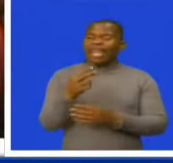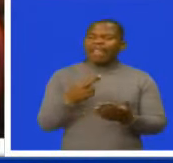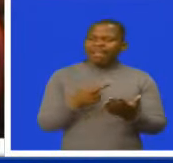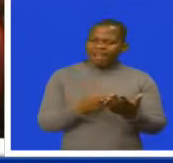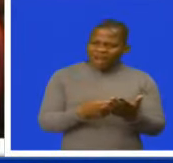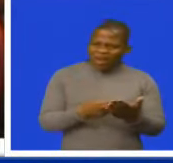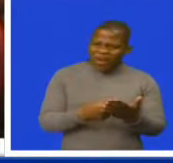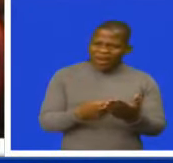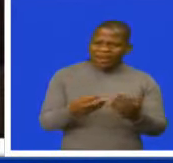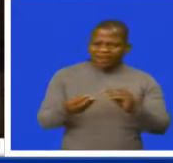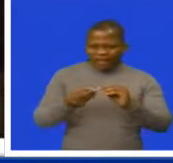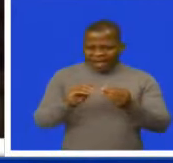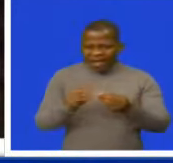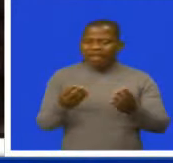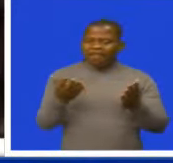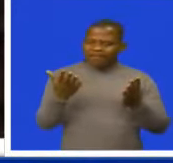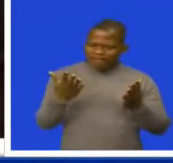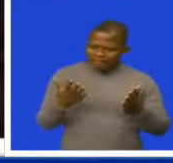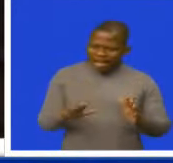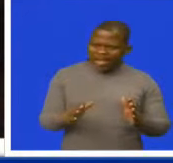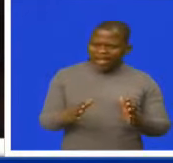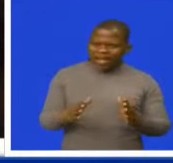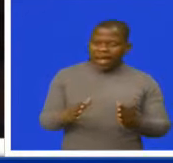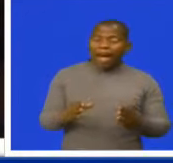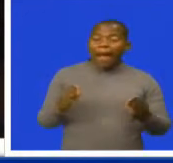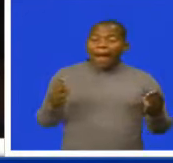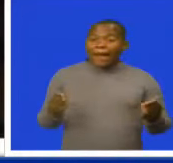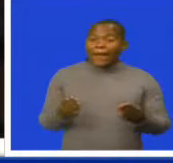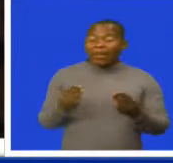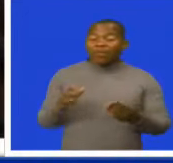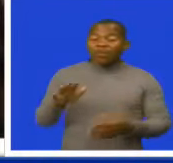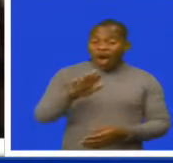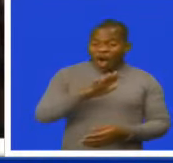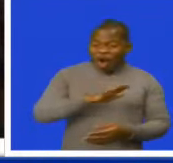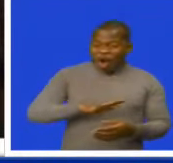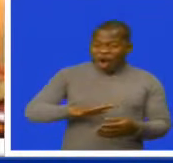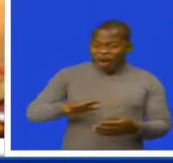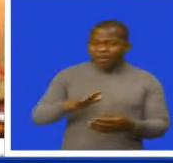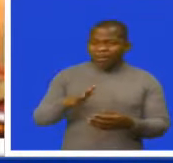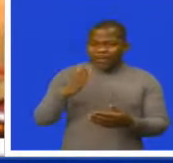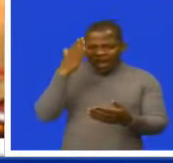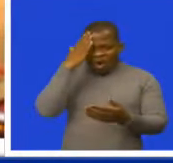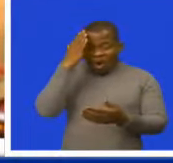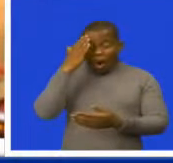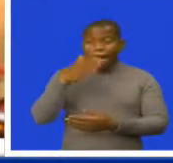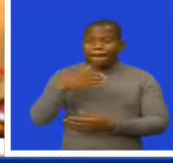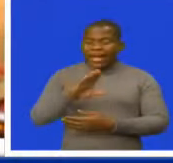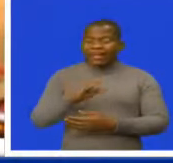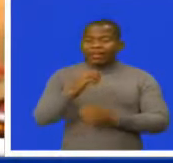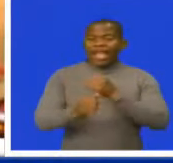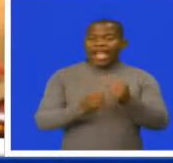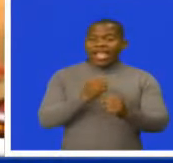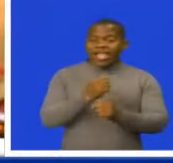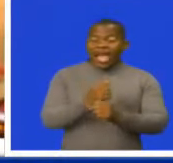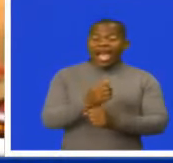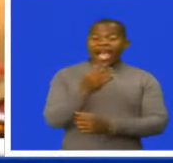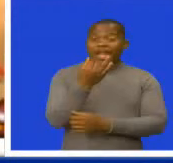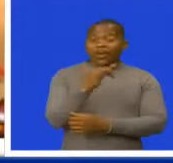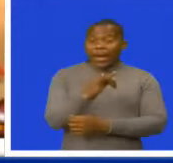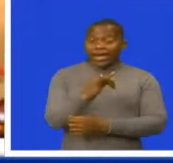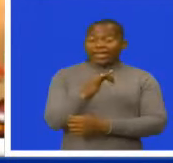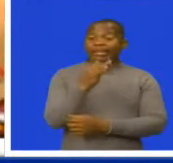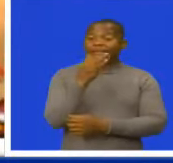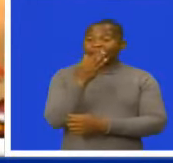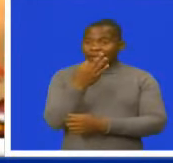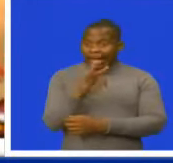amaSwati kanti ke ngeminyaka wa 2030 kubhekeke ukuthi isimo semvelo selivela kangwane sibe ngulesesimeni lesikahle